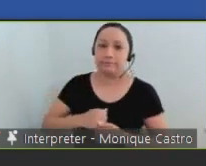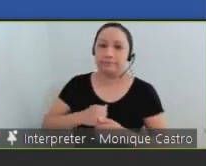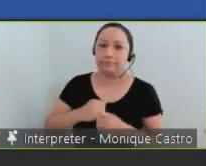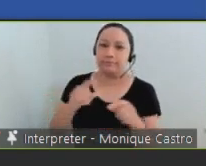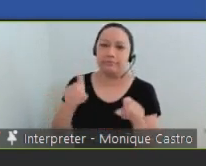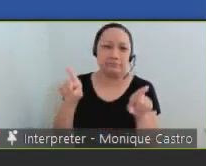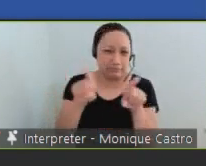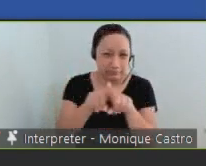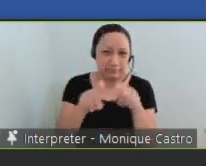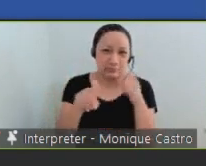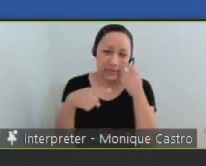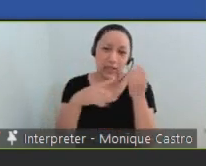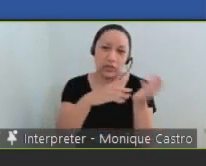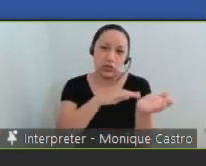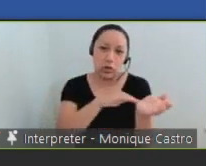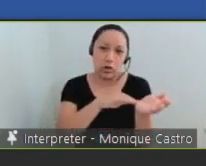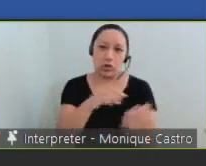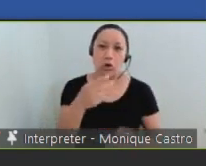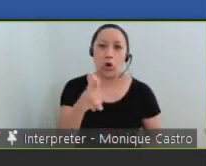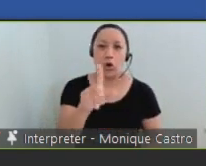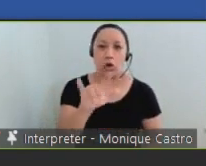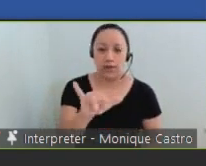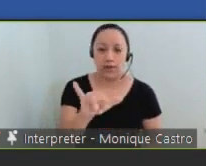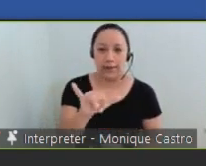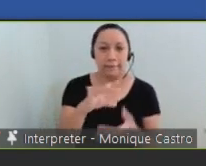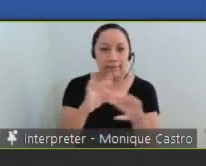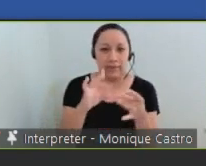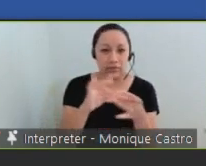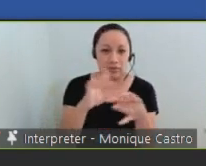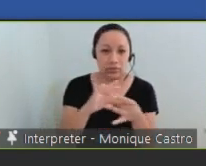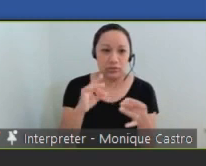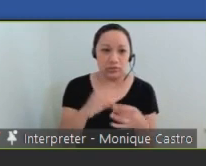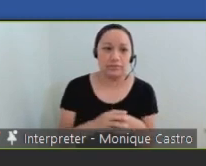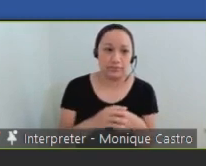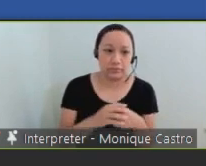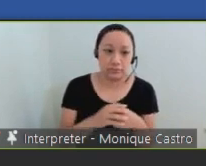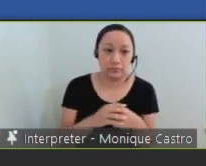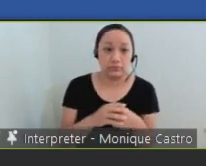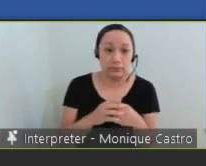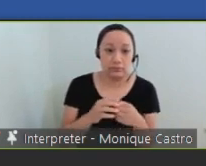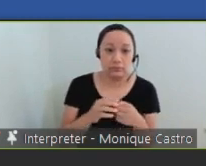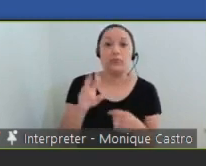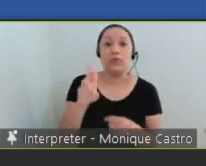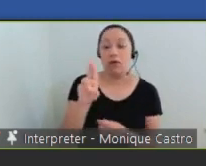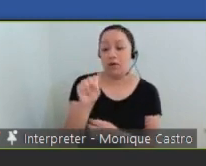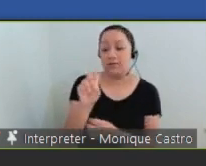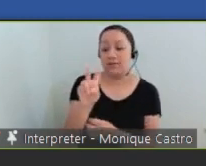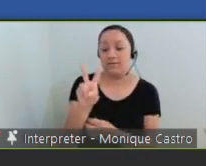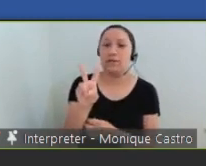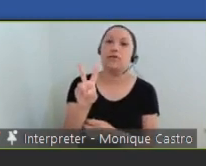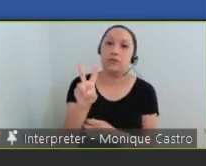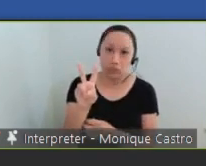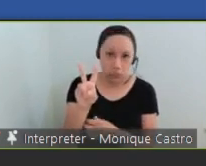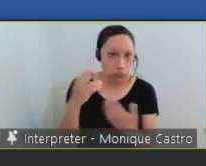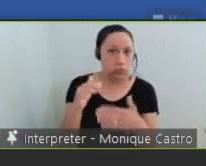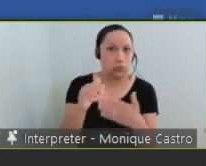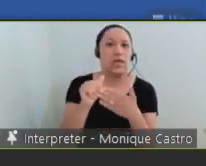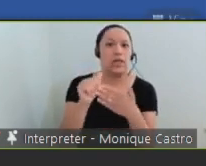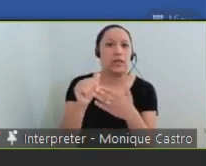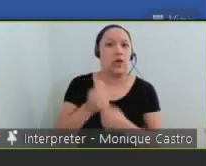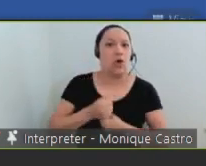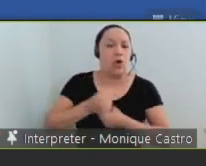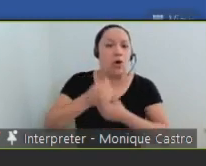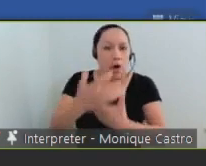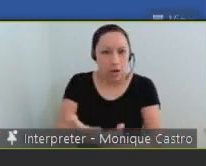mentioned, RSV is a well-known leading cause of respiratory illnesses in children and adults. And as she mentioned, in adults, it often causes nothing more than